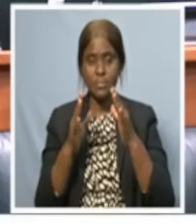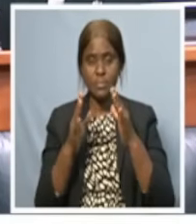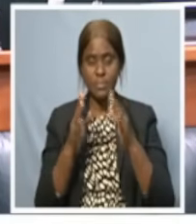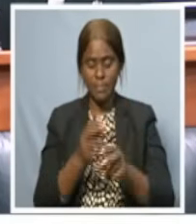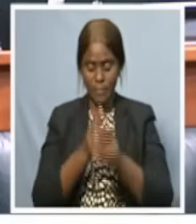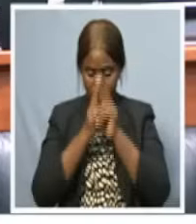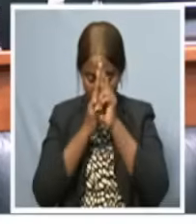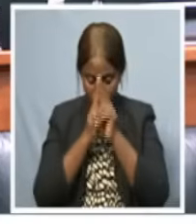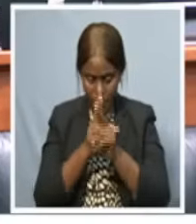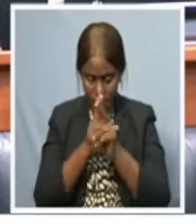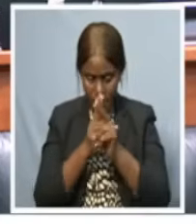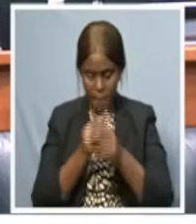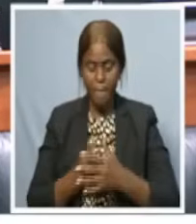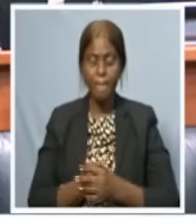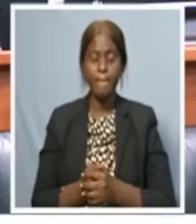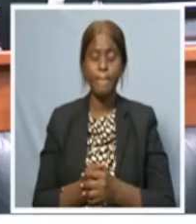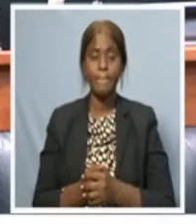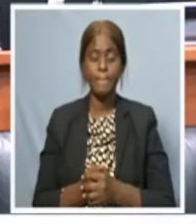Honorable.